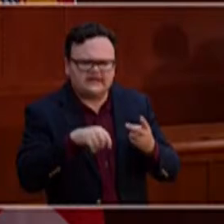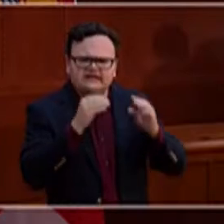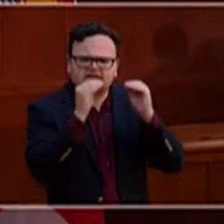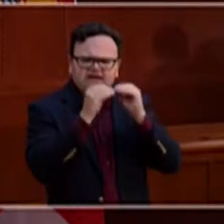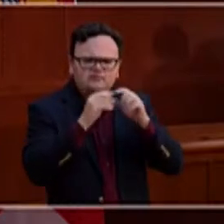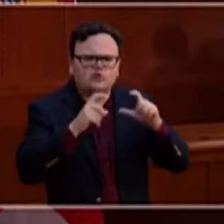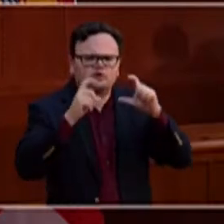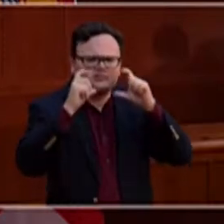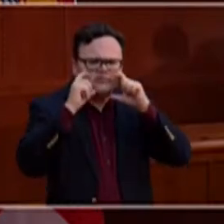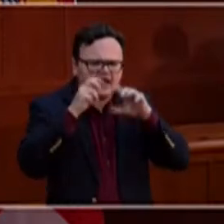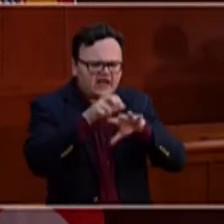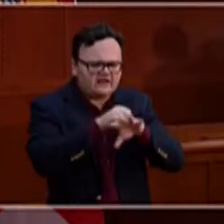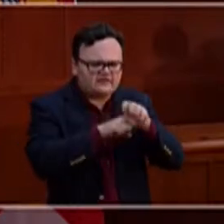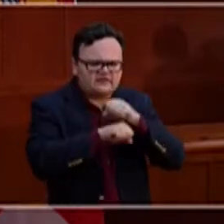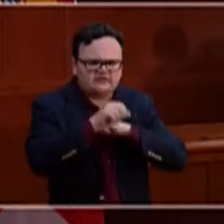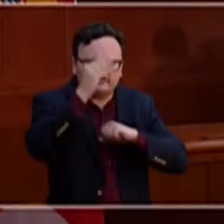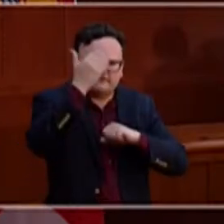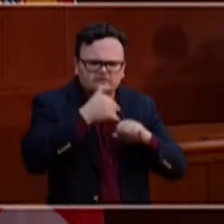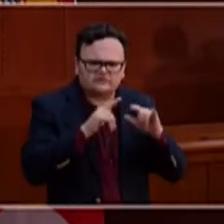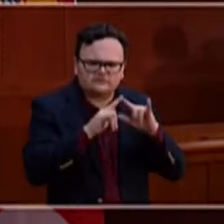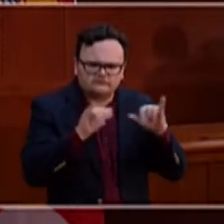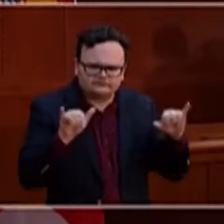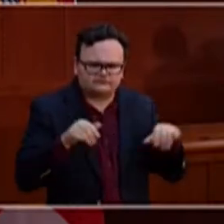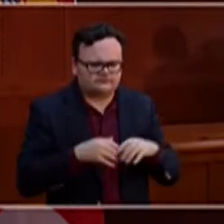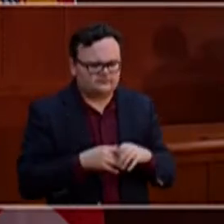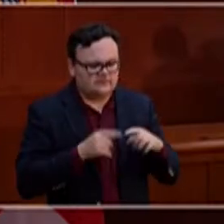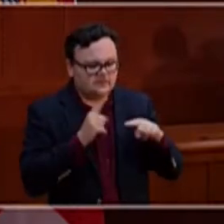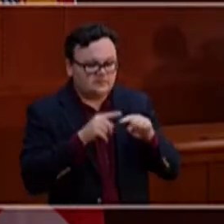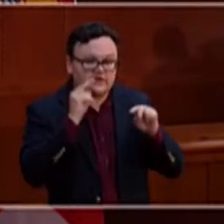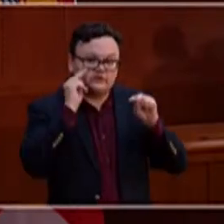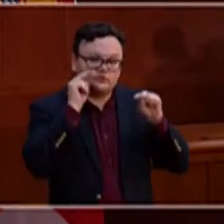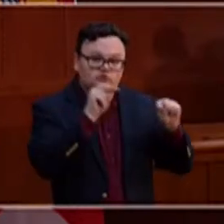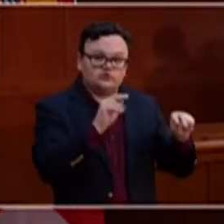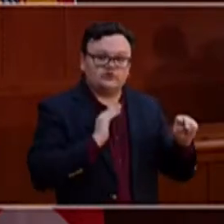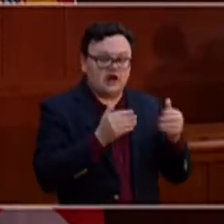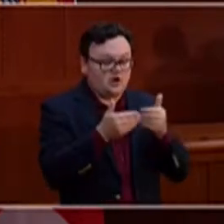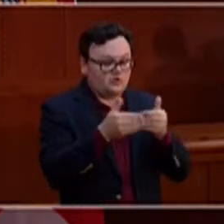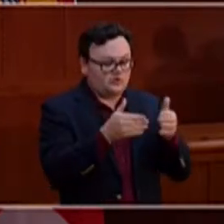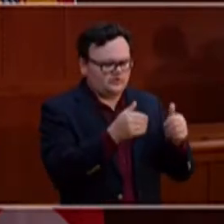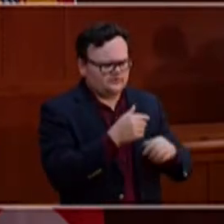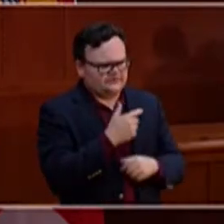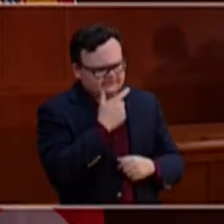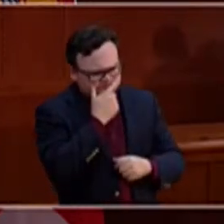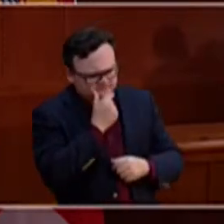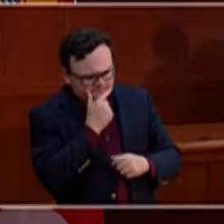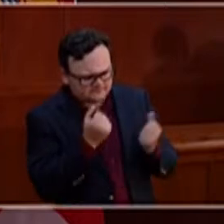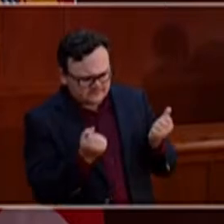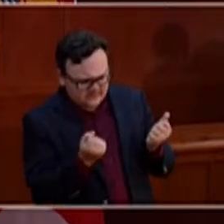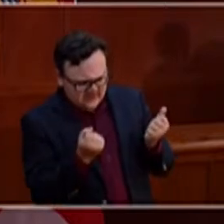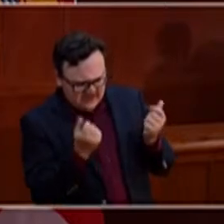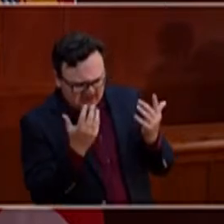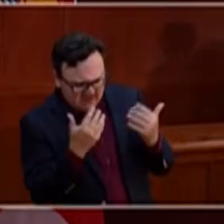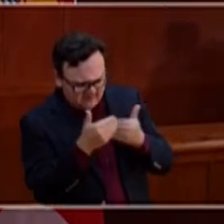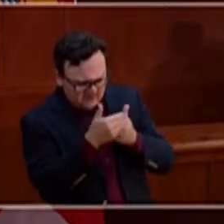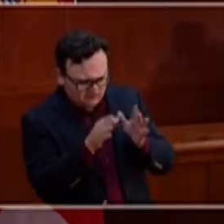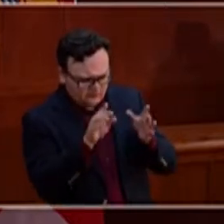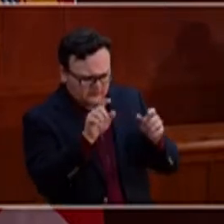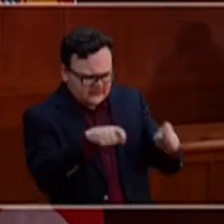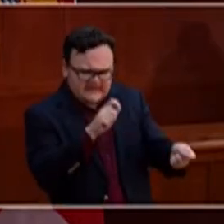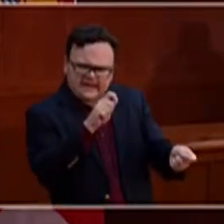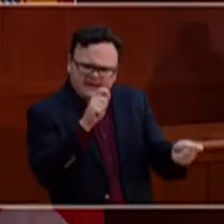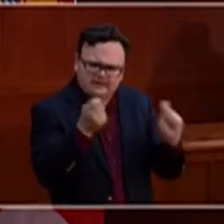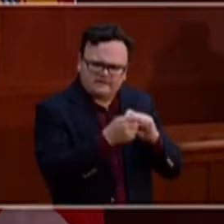able to get more PPE. We also looked at our rooms and our capacity and said, this is how many rooms we have. Can we convert other rooms